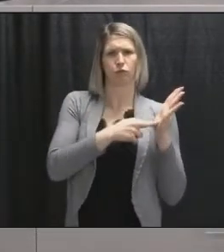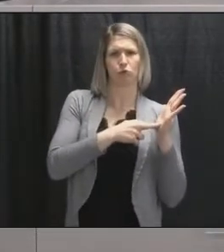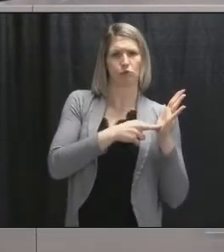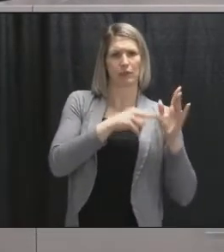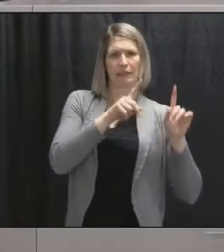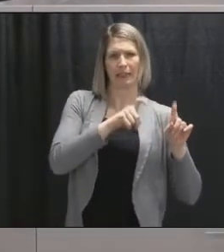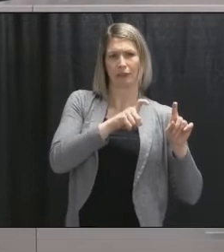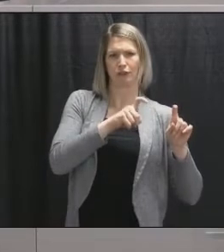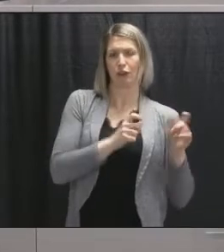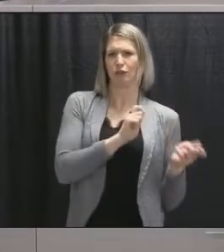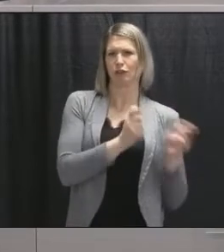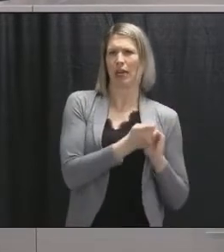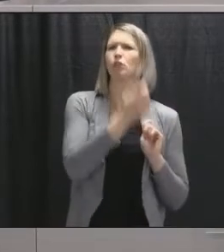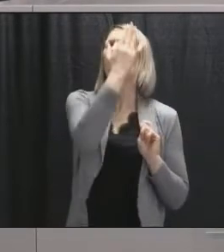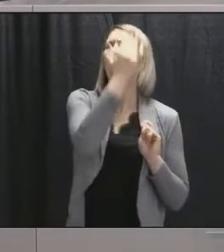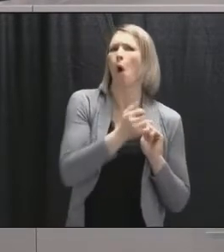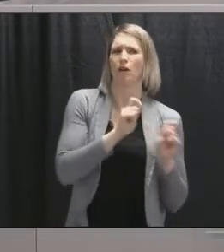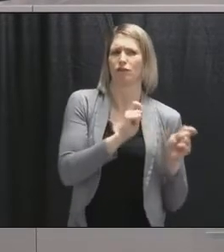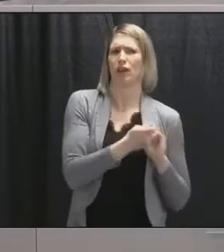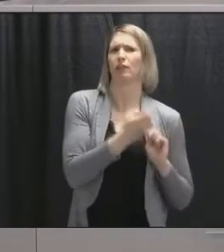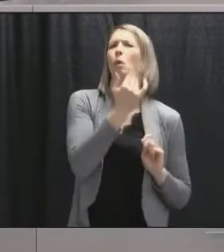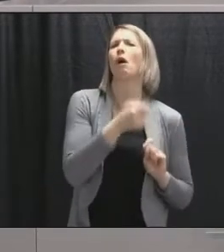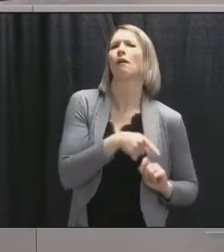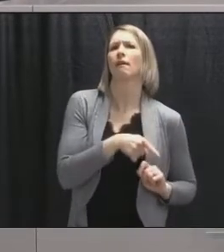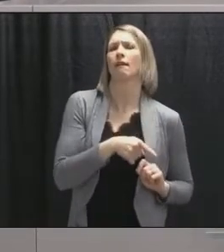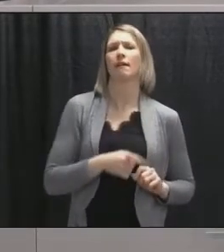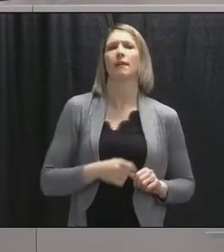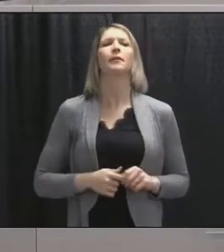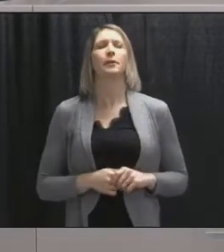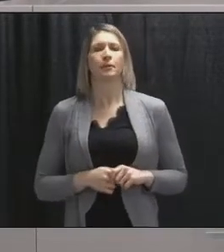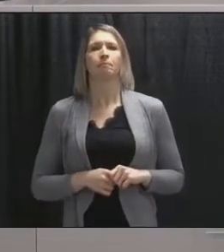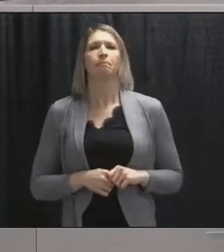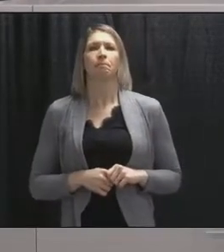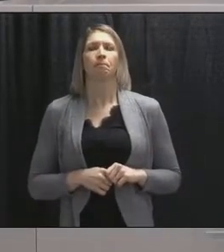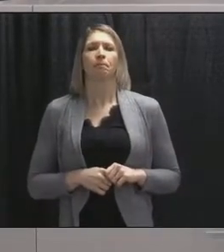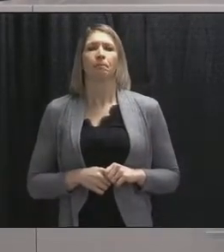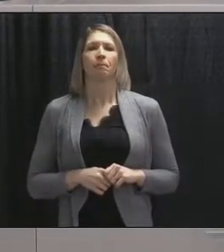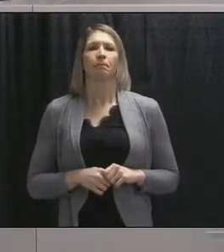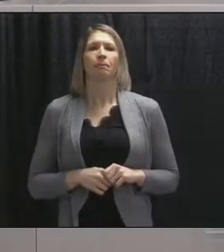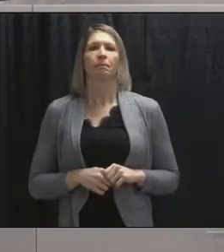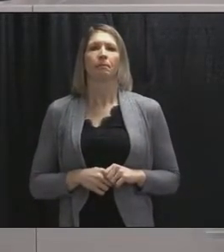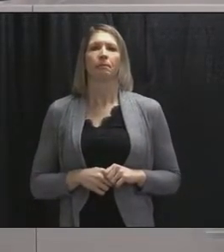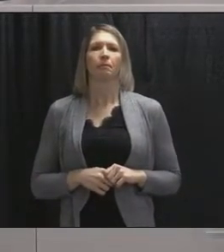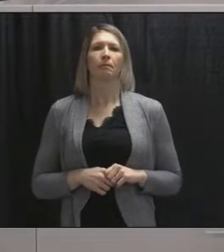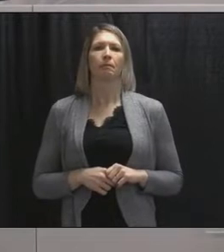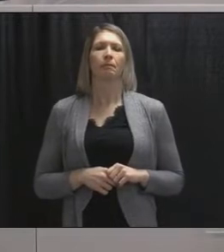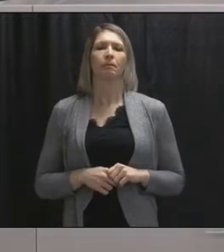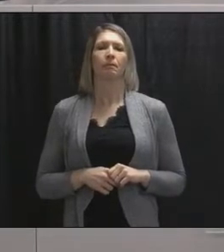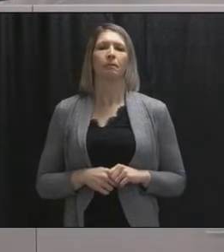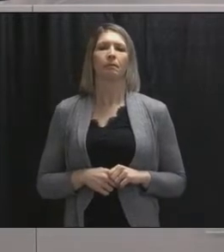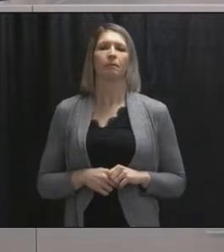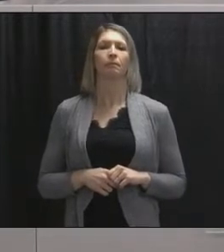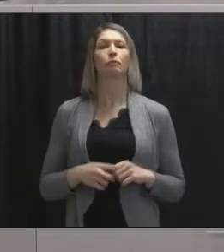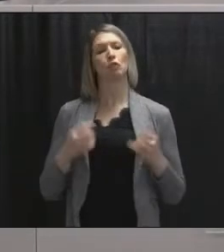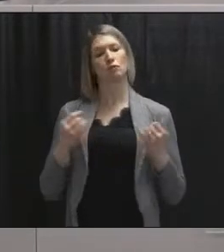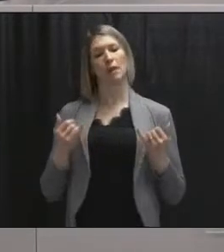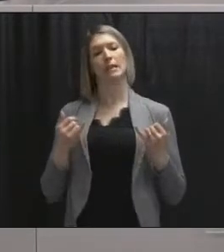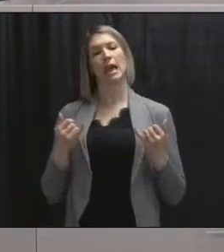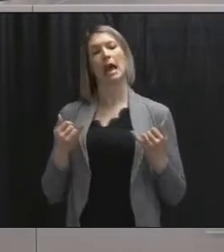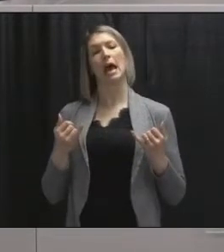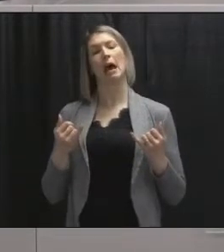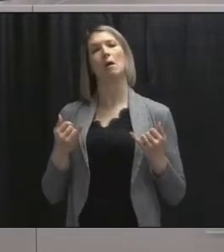that change? So when we, as I've said before, we look at trends